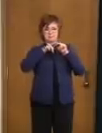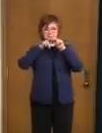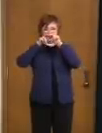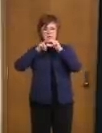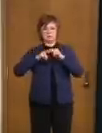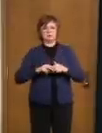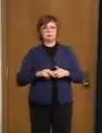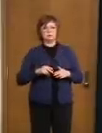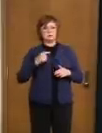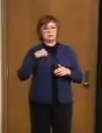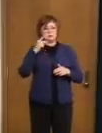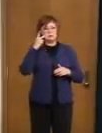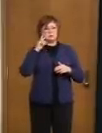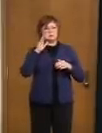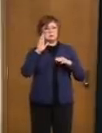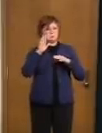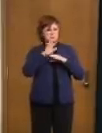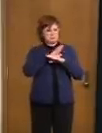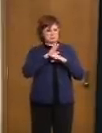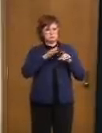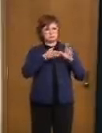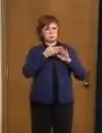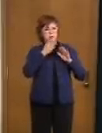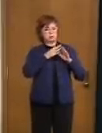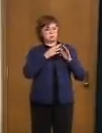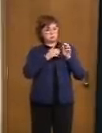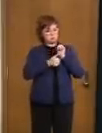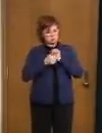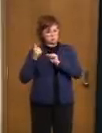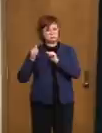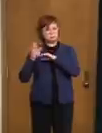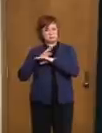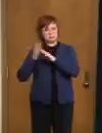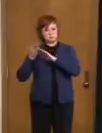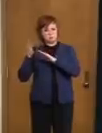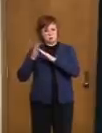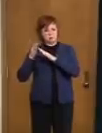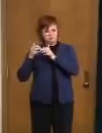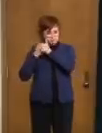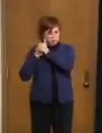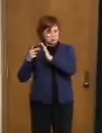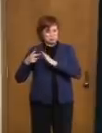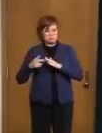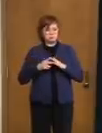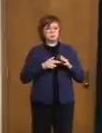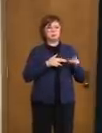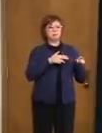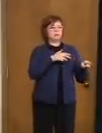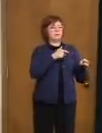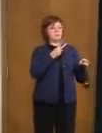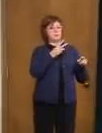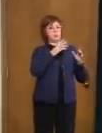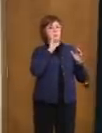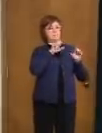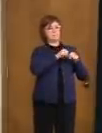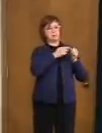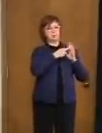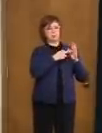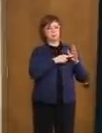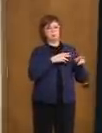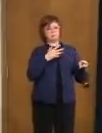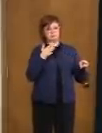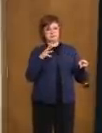sector, most businesses are in full compliance, but a few aren't, and there is follow-up happening when we become aware of those